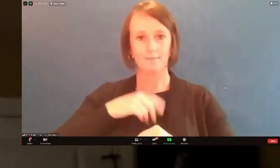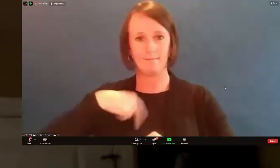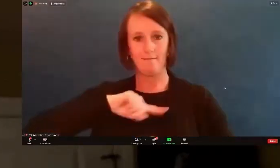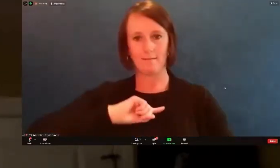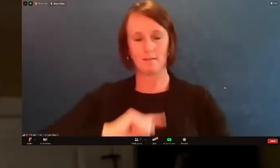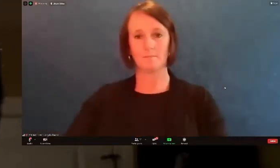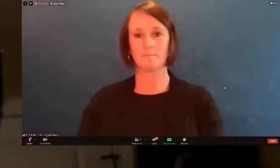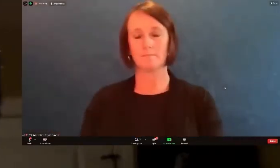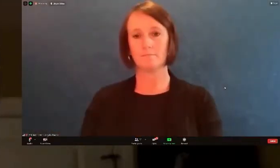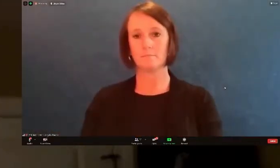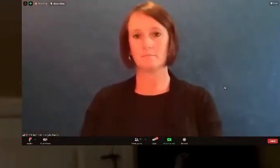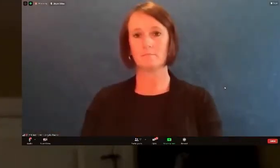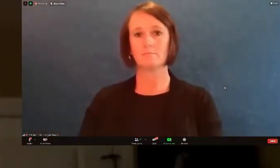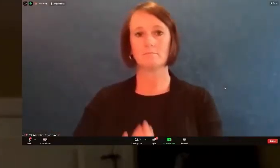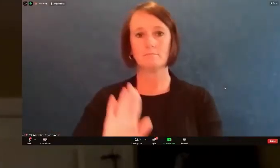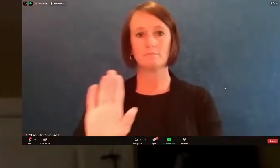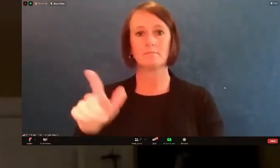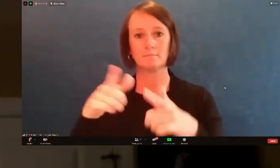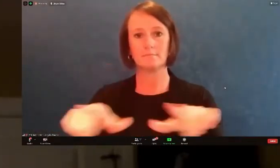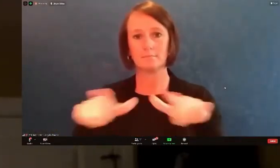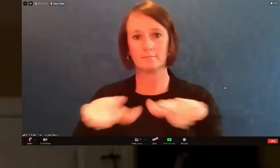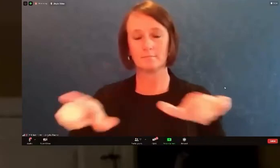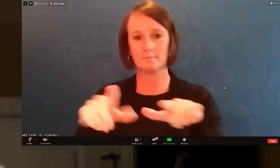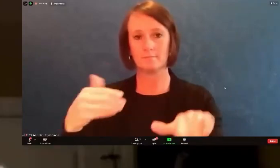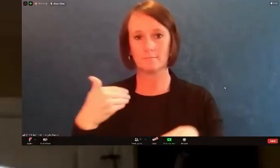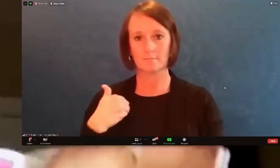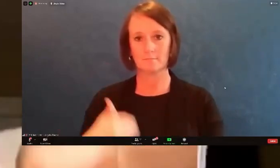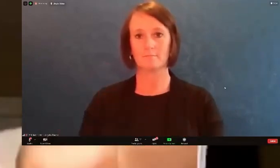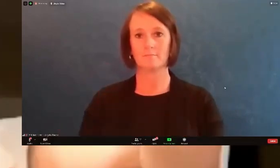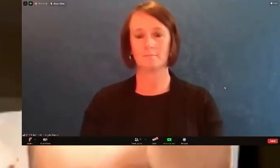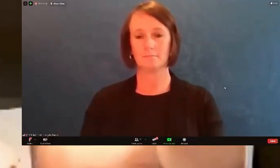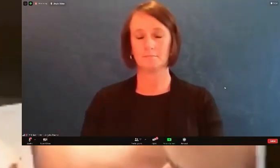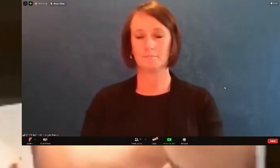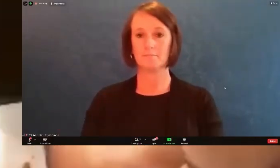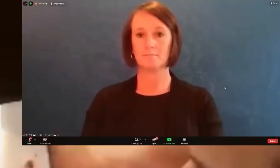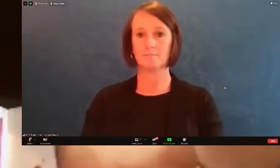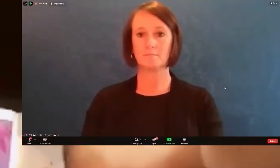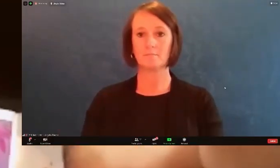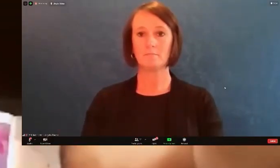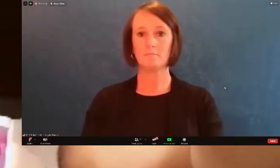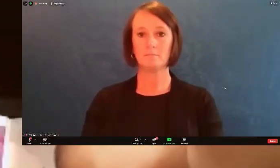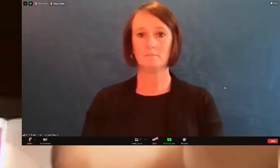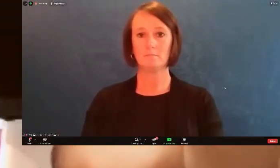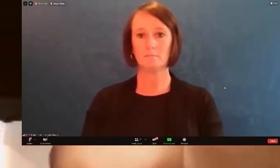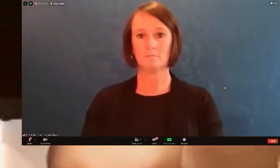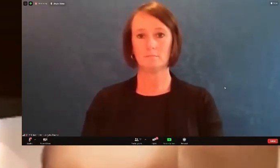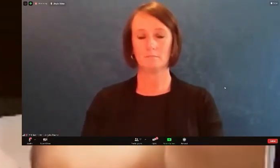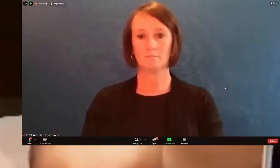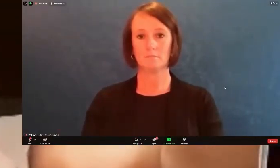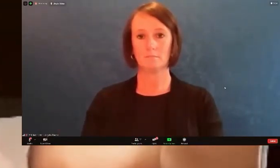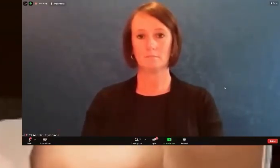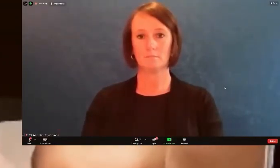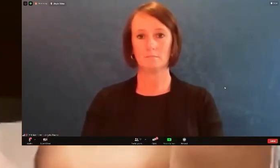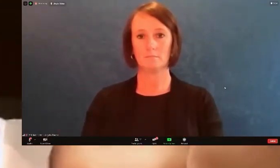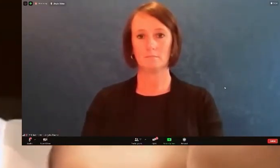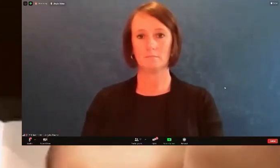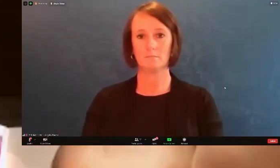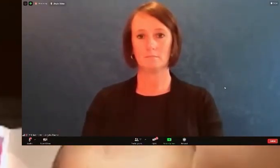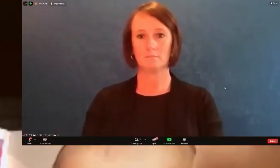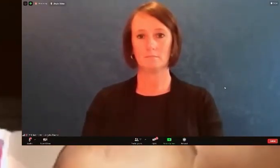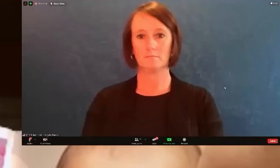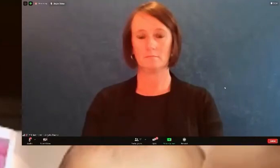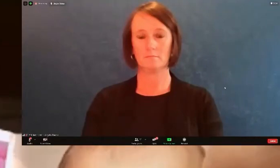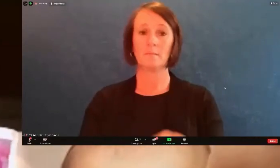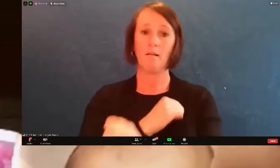ya hey, hey ya hey, hey ya hey. Dear one, cherished one, loved